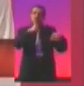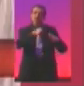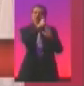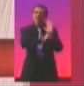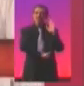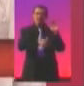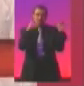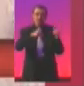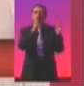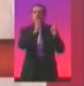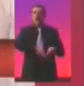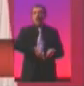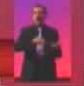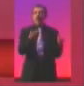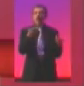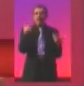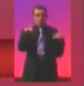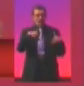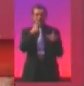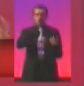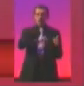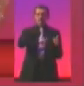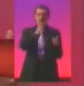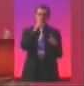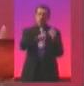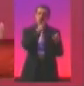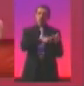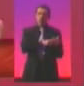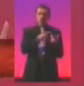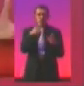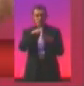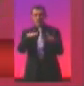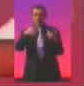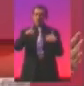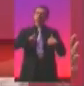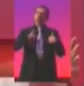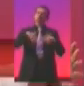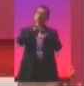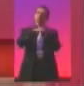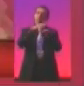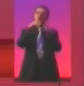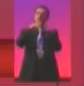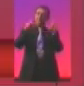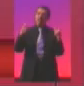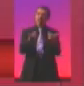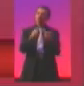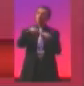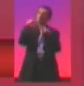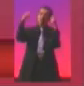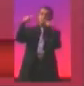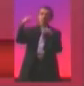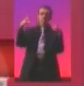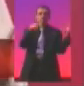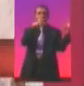waited more than a year for an operation? Remember kids even in affluent areas being taught in leaking classrooms and porter